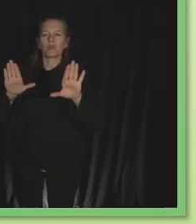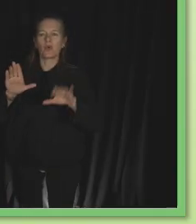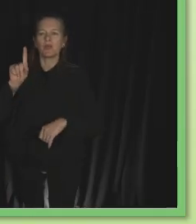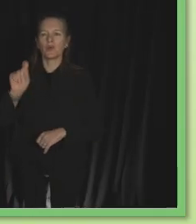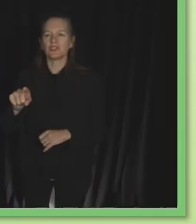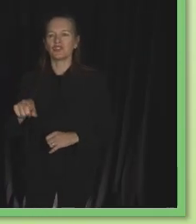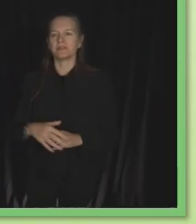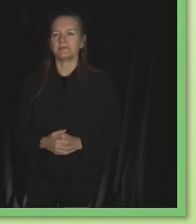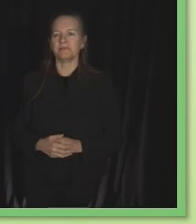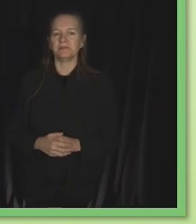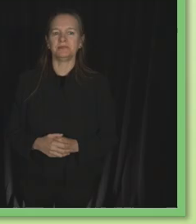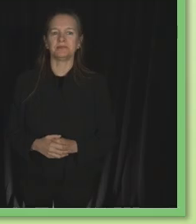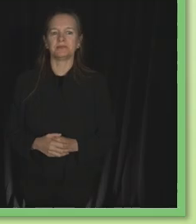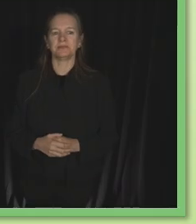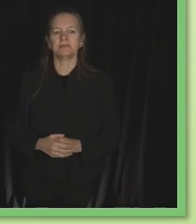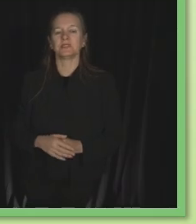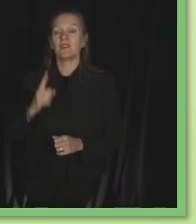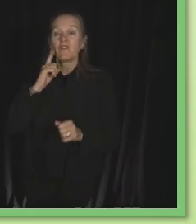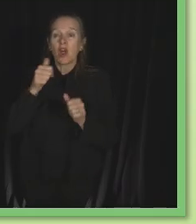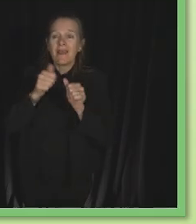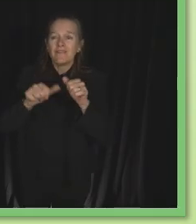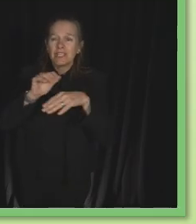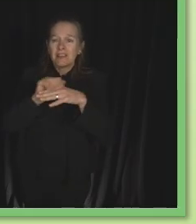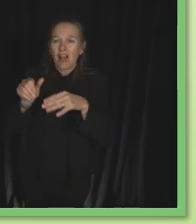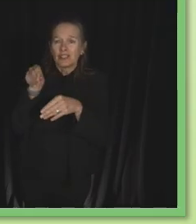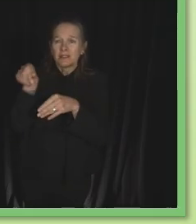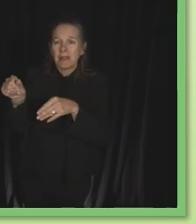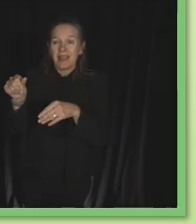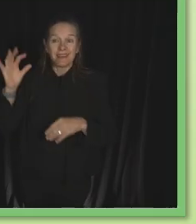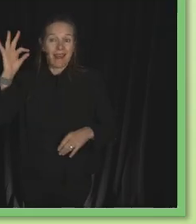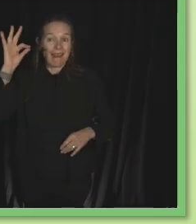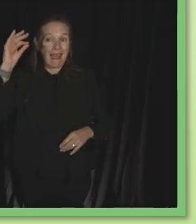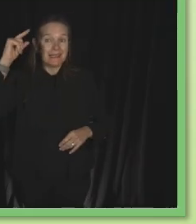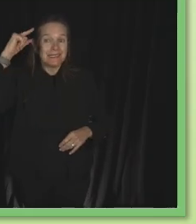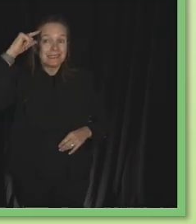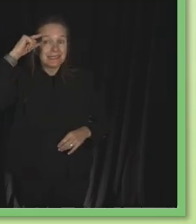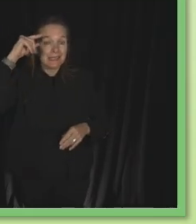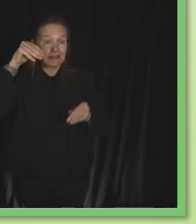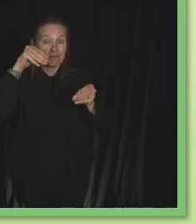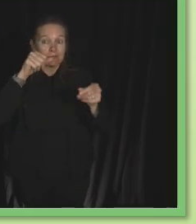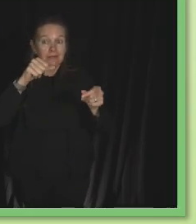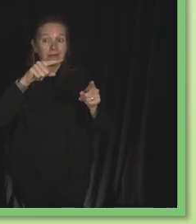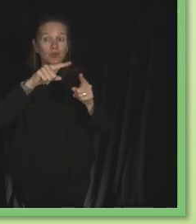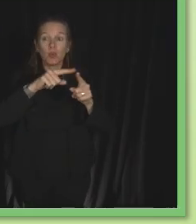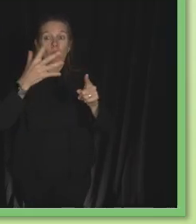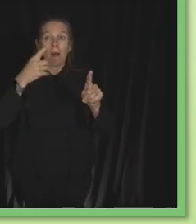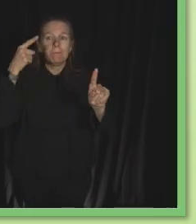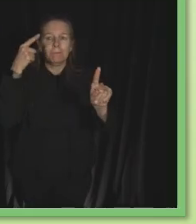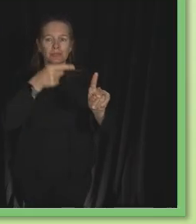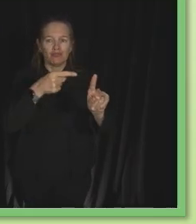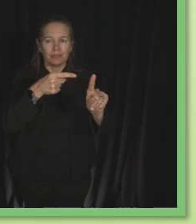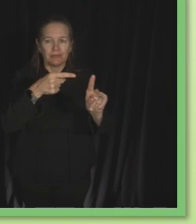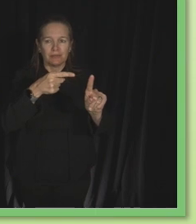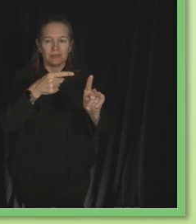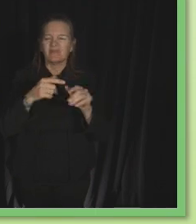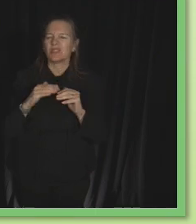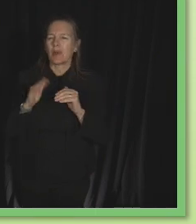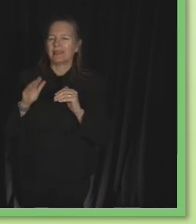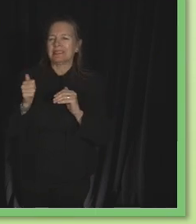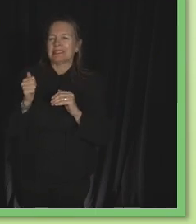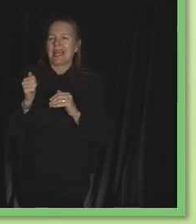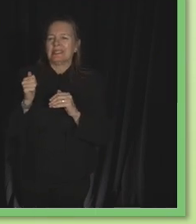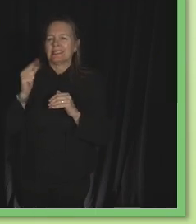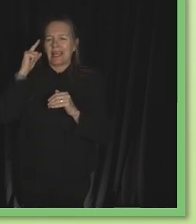90 cents of every dollar spent goes directly to the mission. That leaves 10 cents for everything